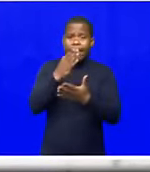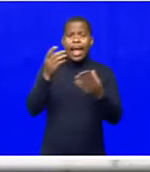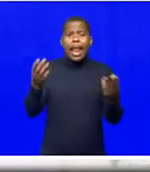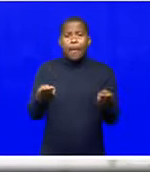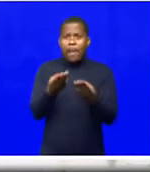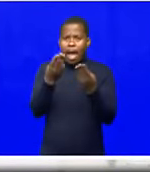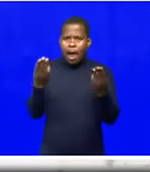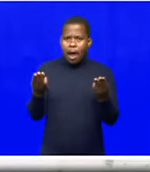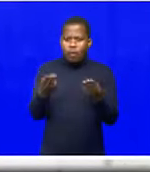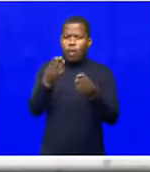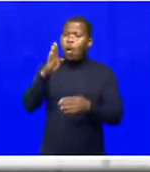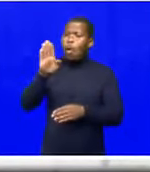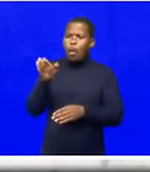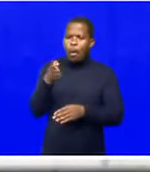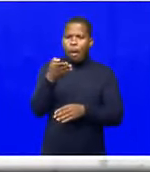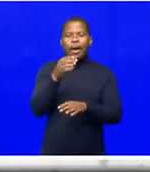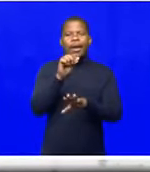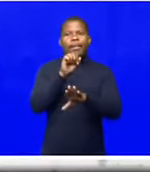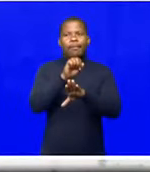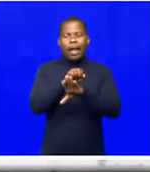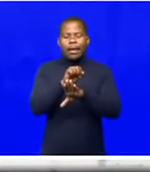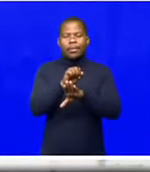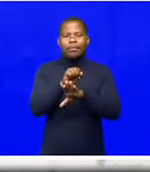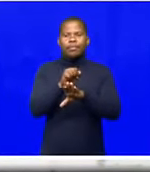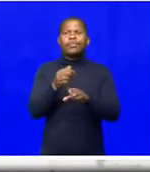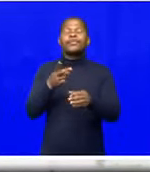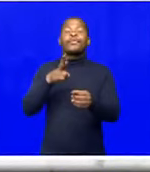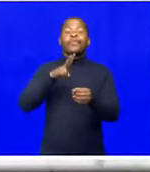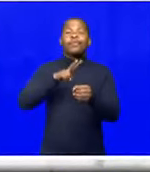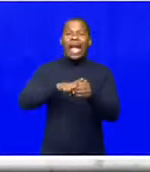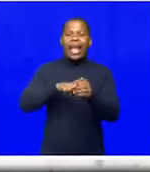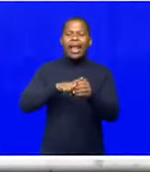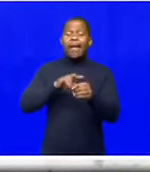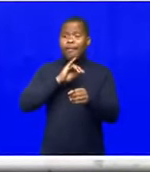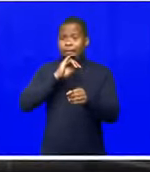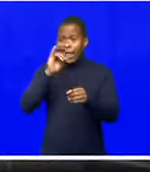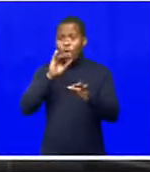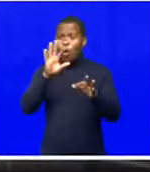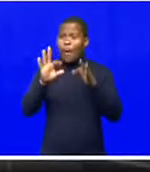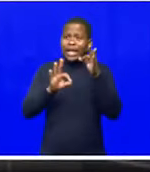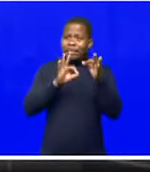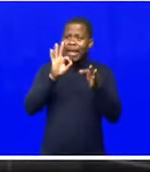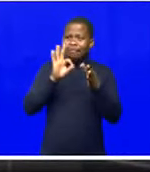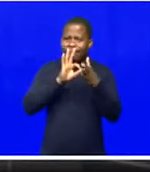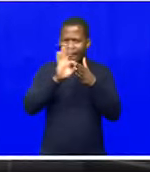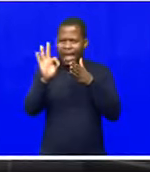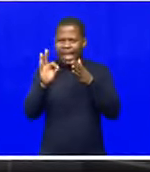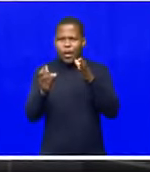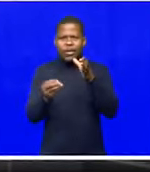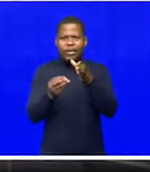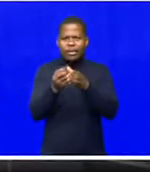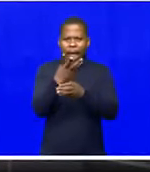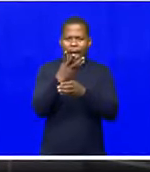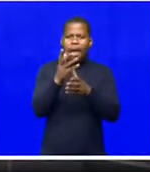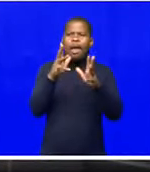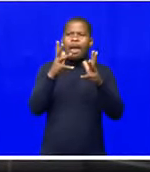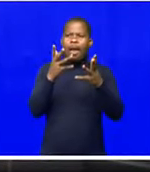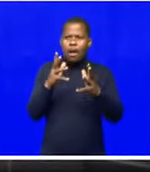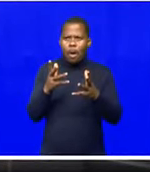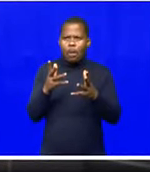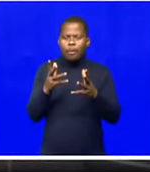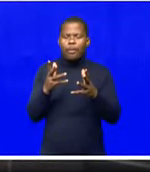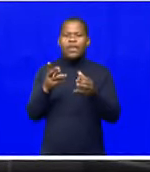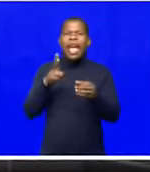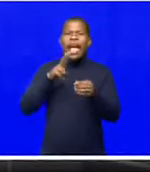inspiration. You shared with us where you started as an official at some point and